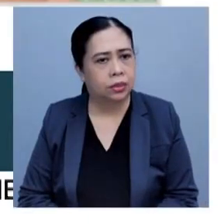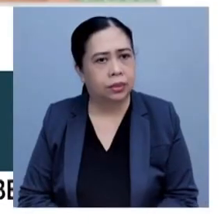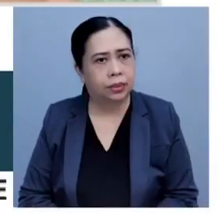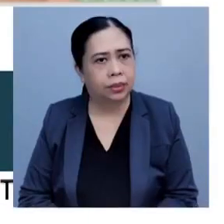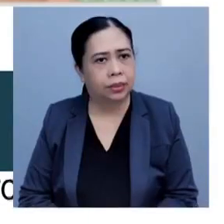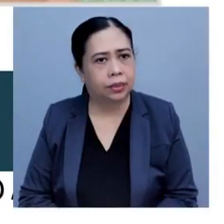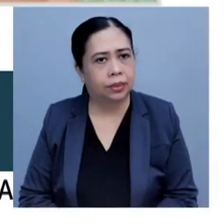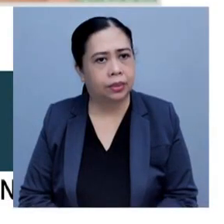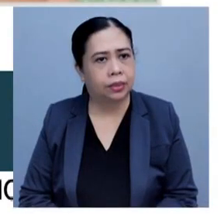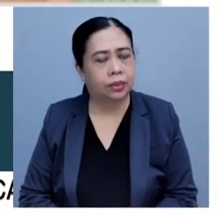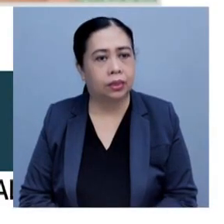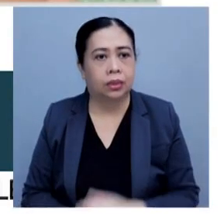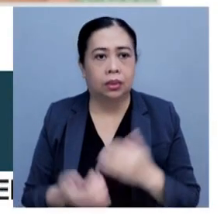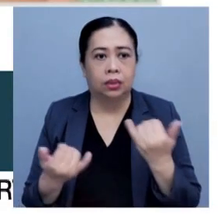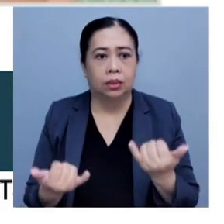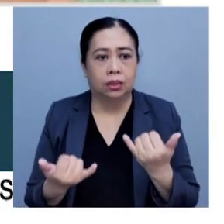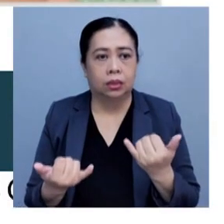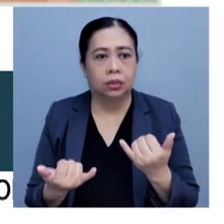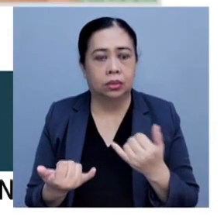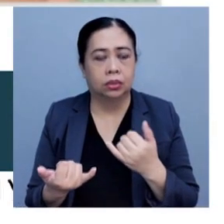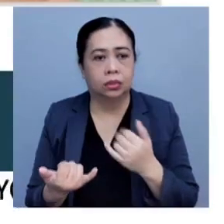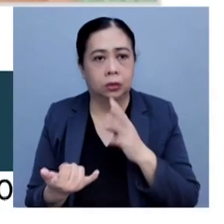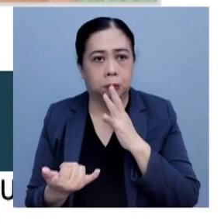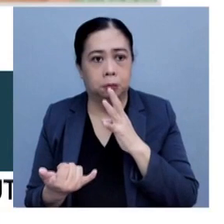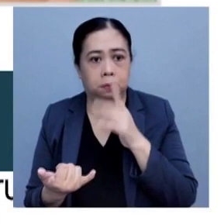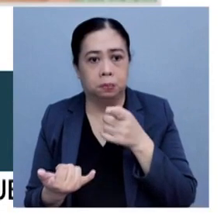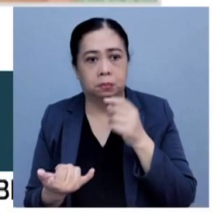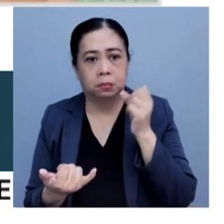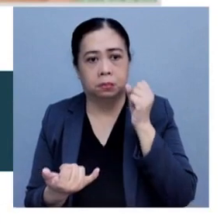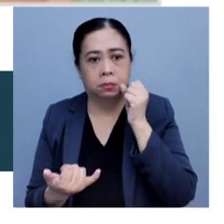Ngayon, ang debt natin is maybe about